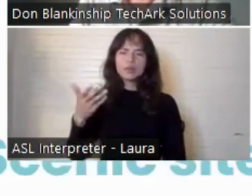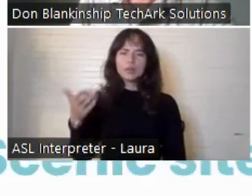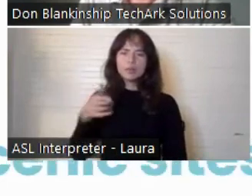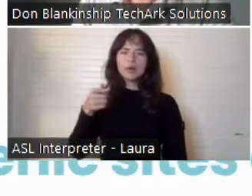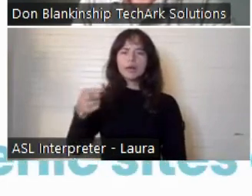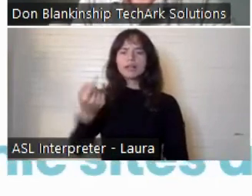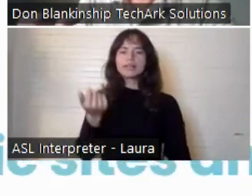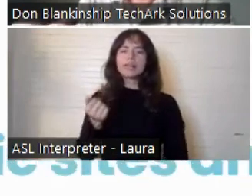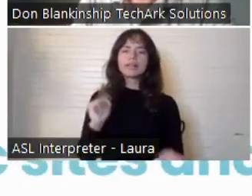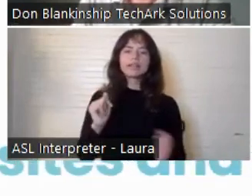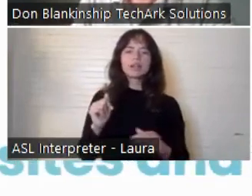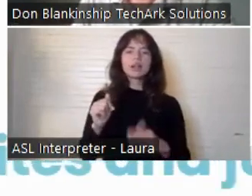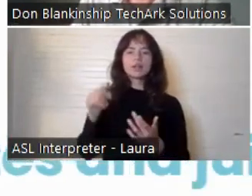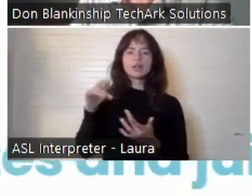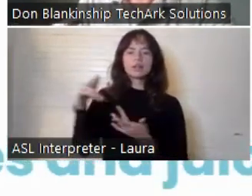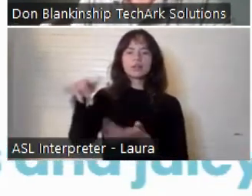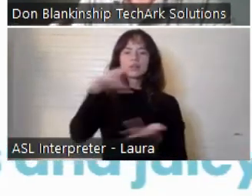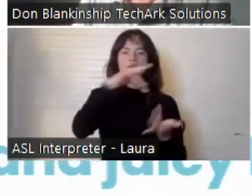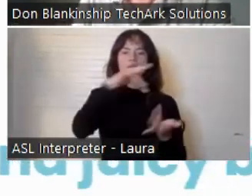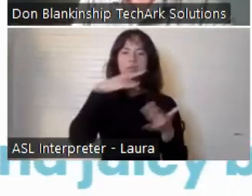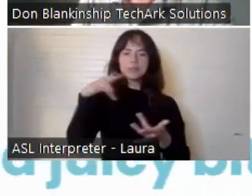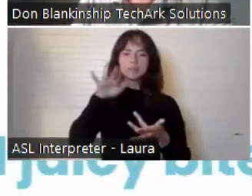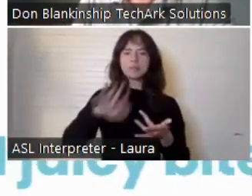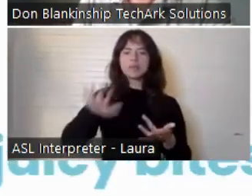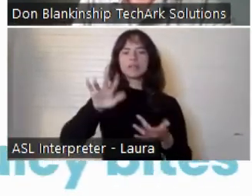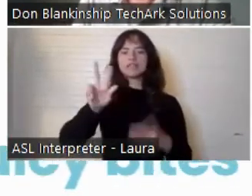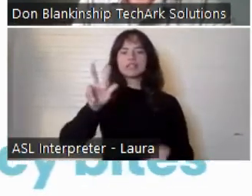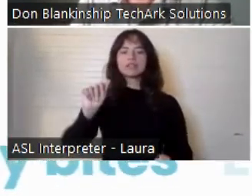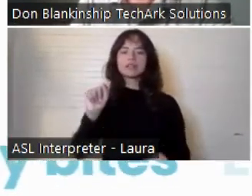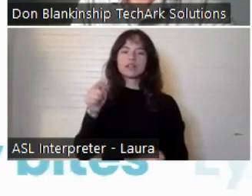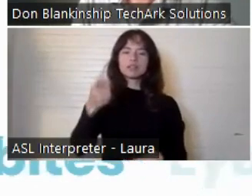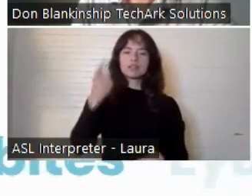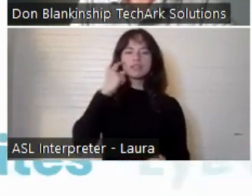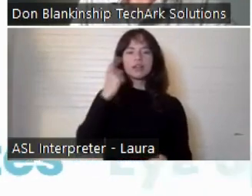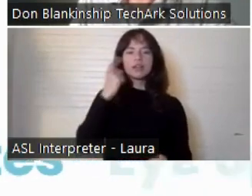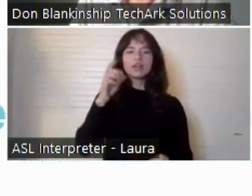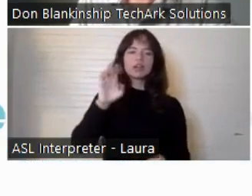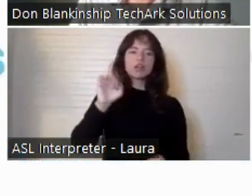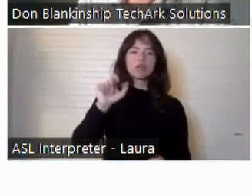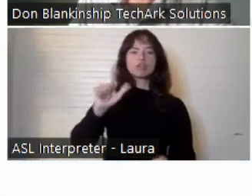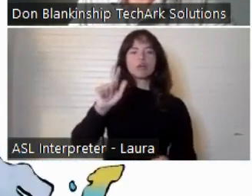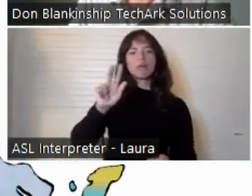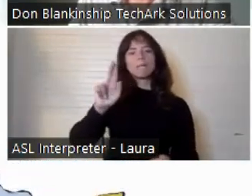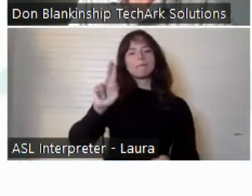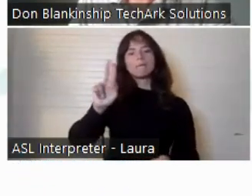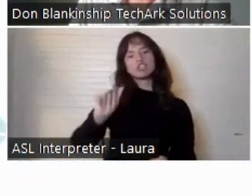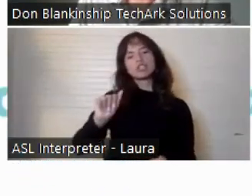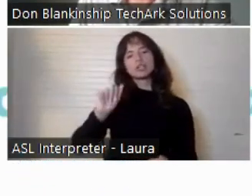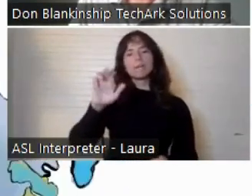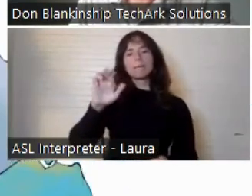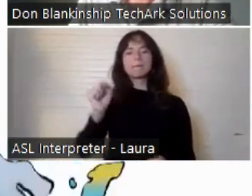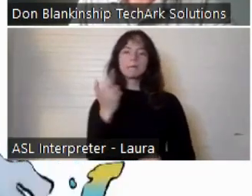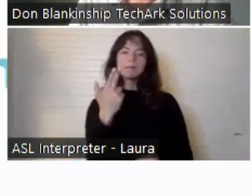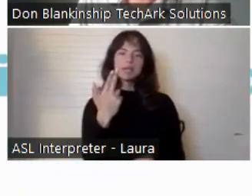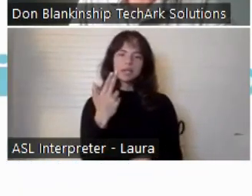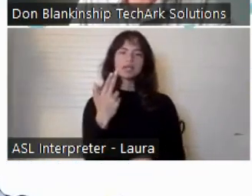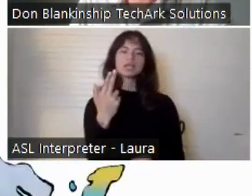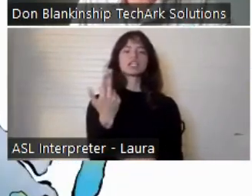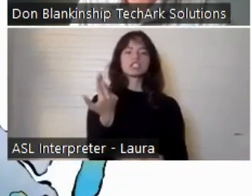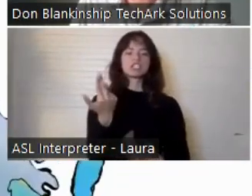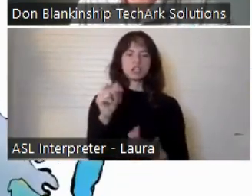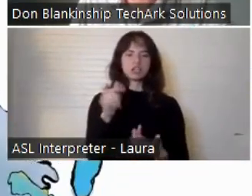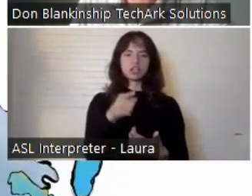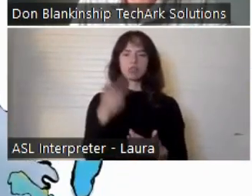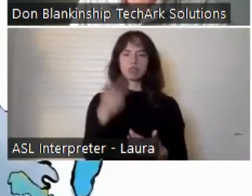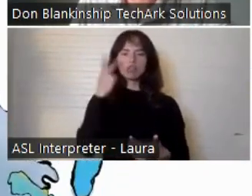of Virginia. So you think Virginia Beach, Williamsburg, Norfolk, other areas within. You see this sort of map right here that